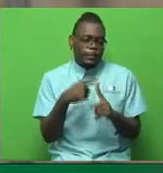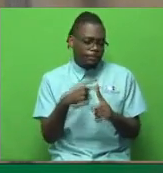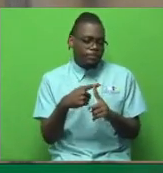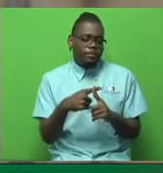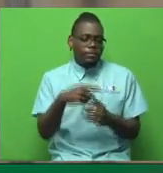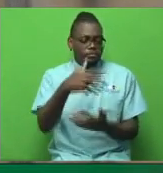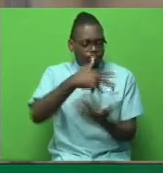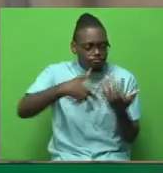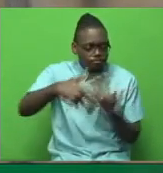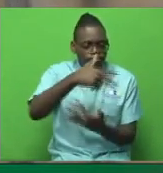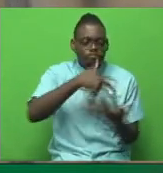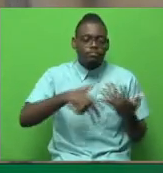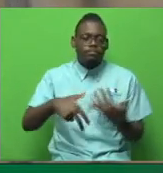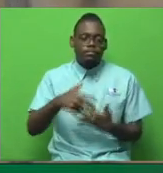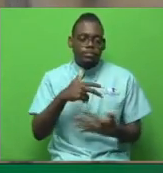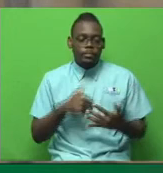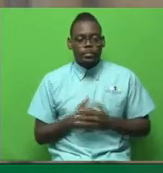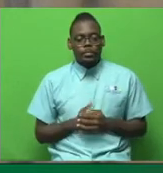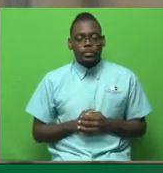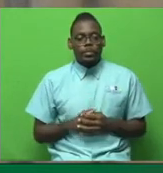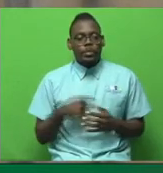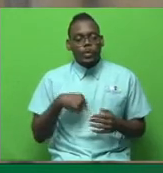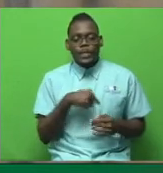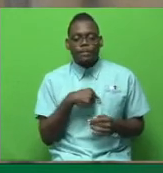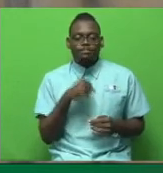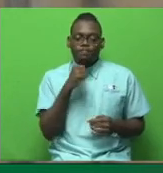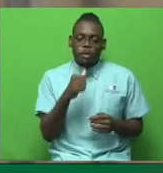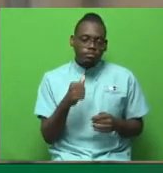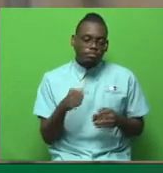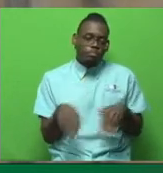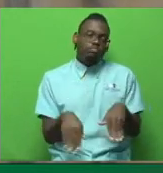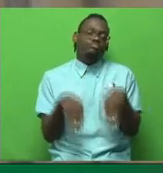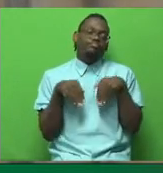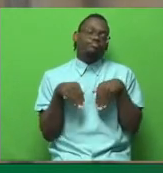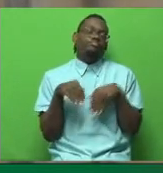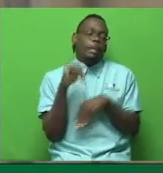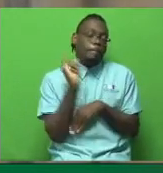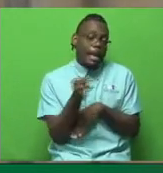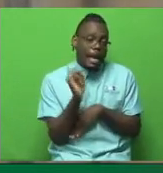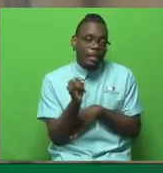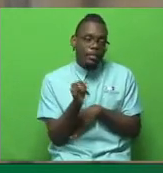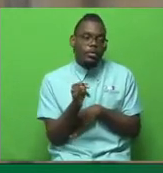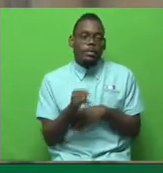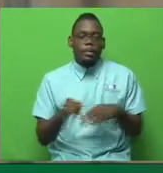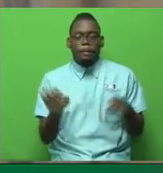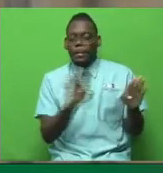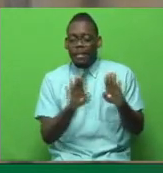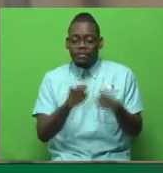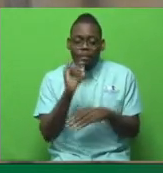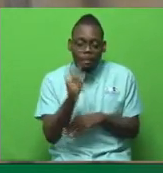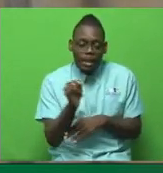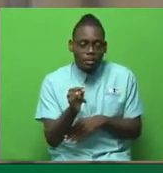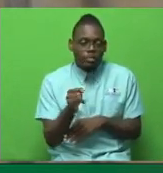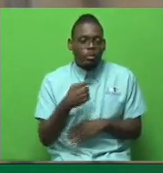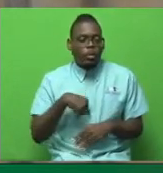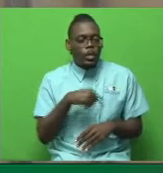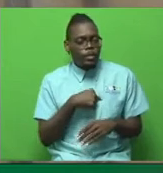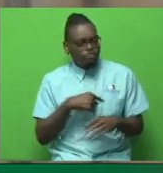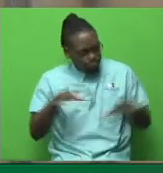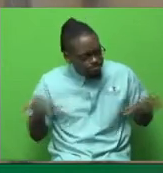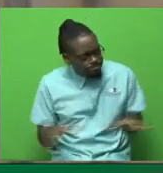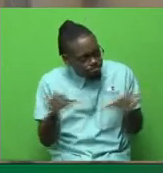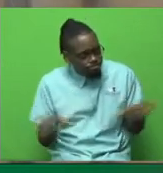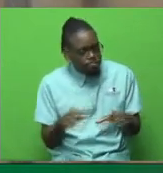for that so we are not sitting down and just saying we're misbehaving we are doing the things that will offer them positive